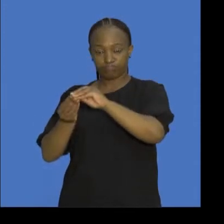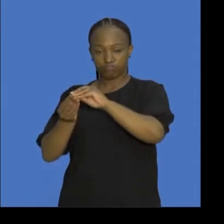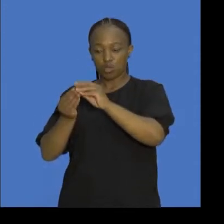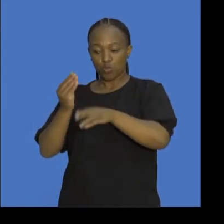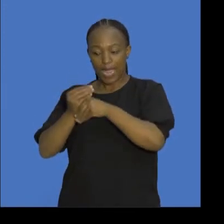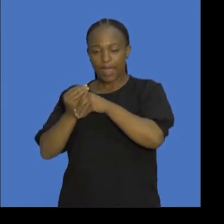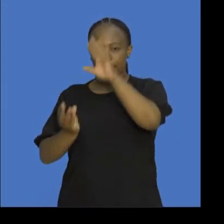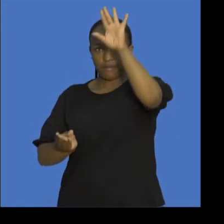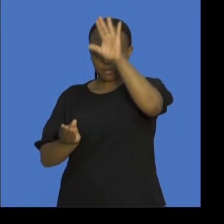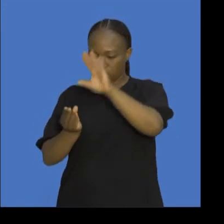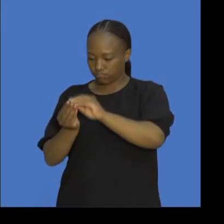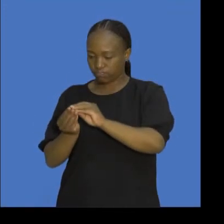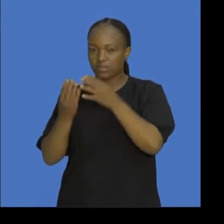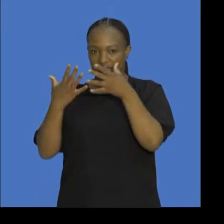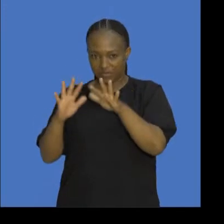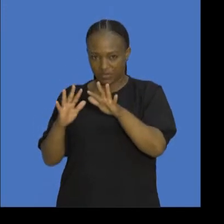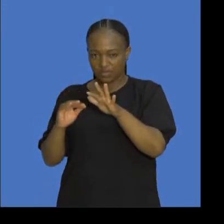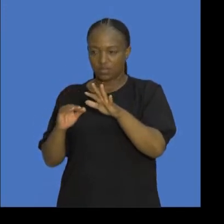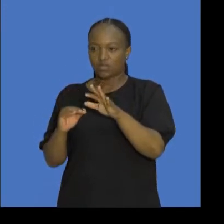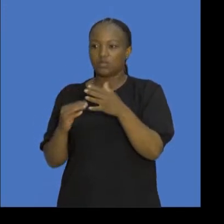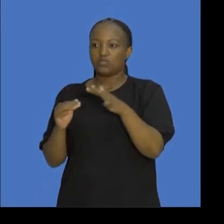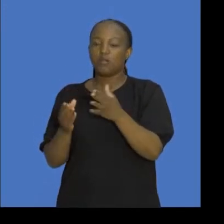can check that using a calculator. This is what I get. I get